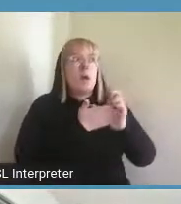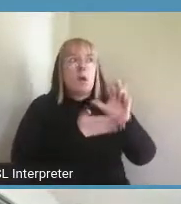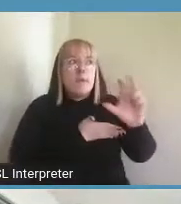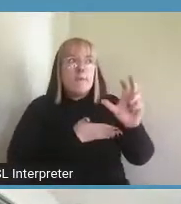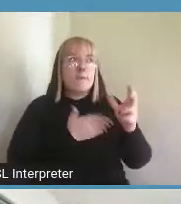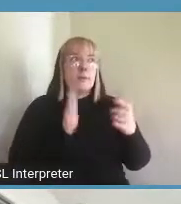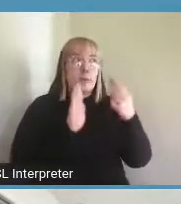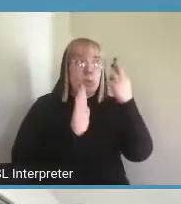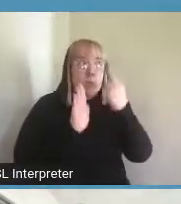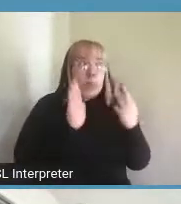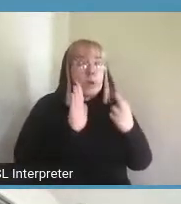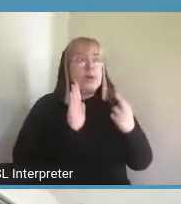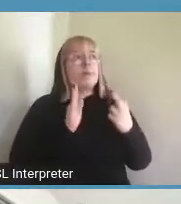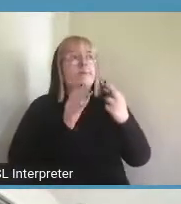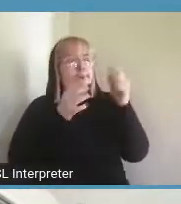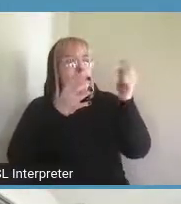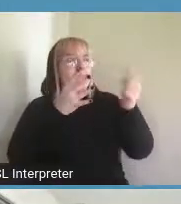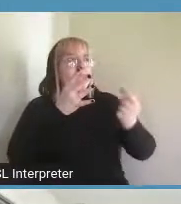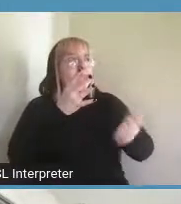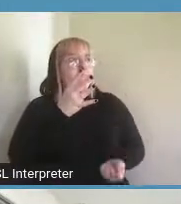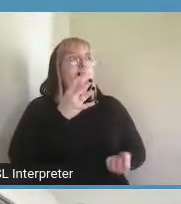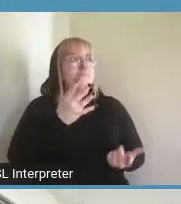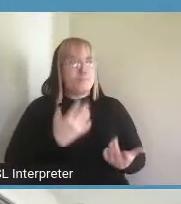not performing as well as we need to be.